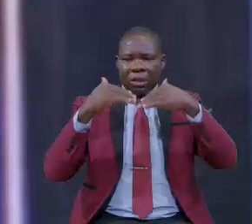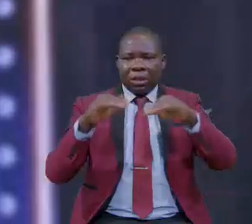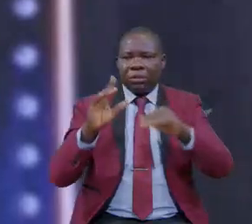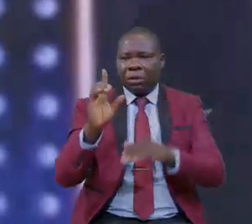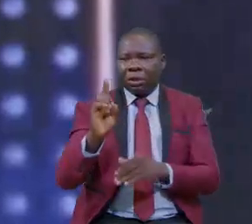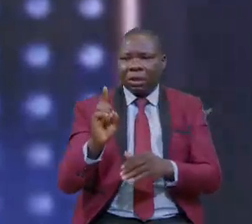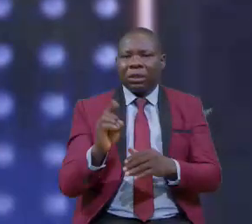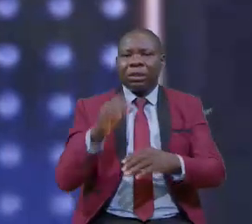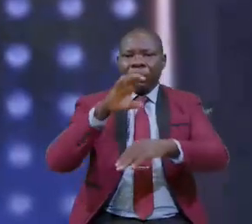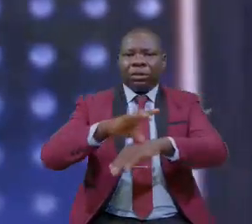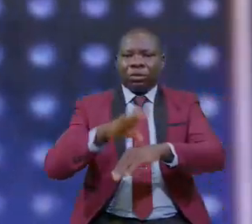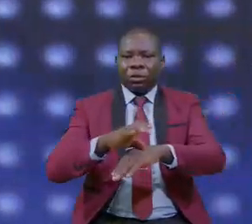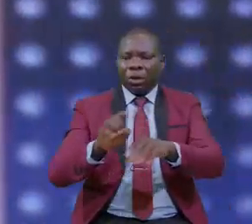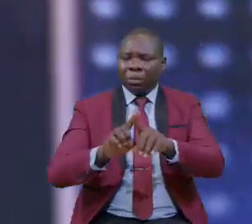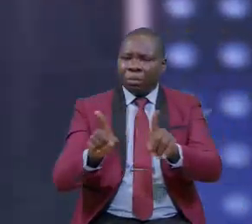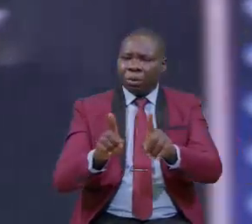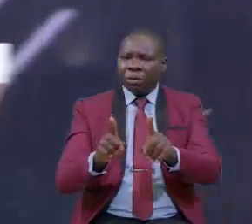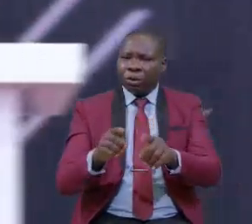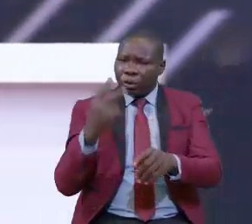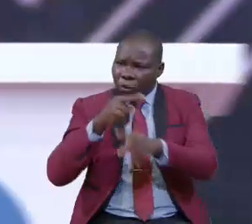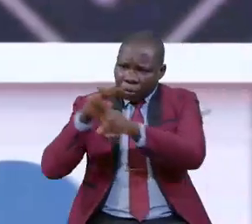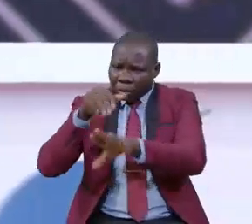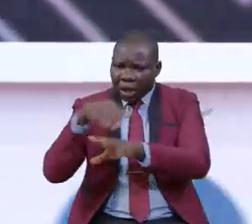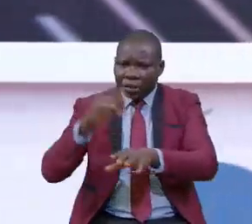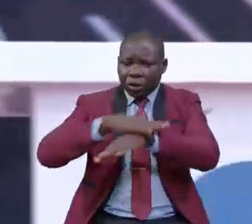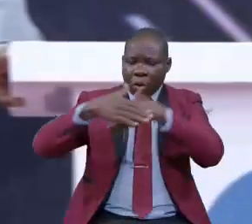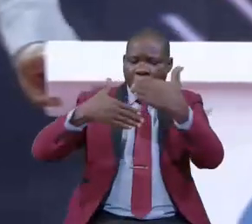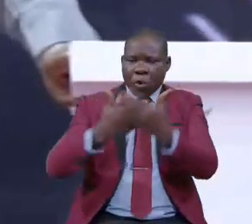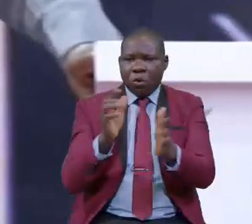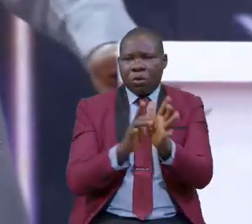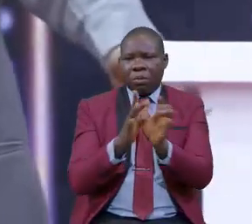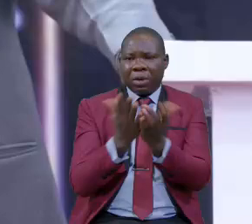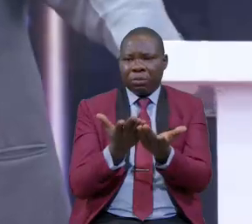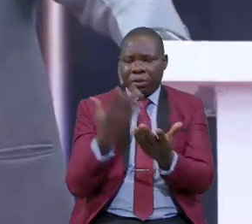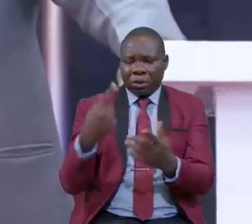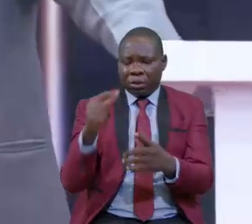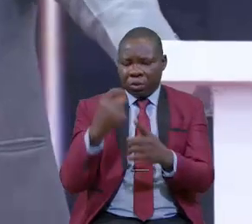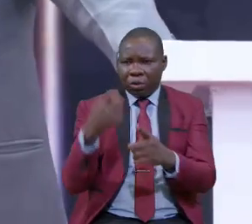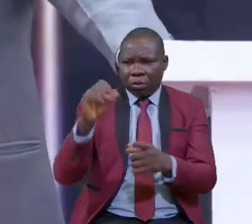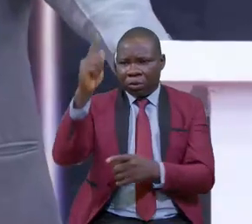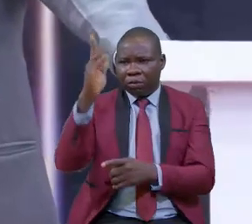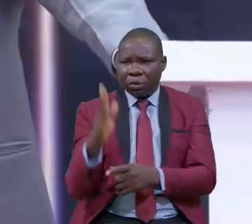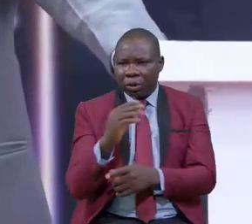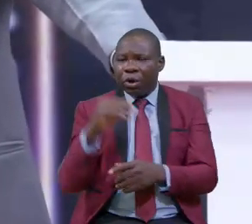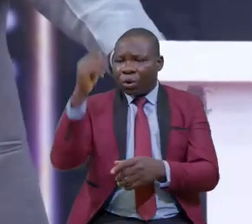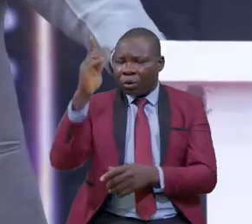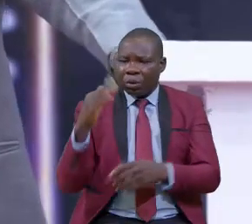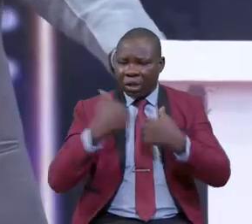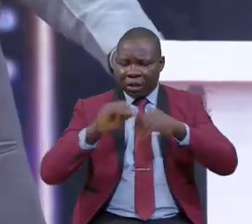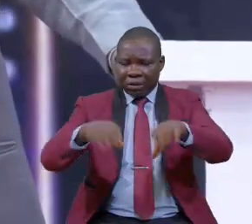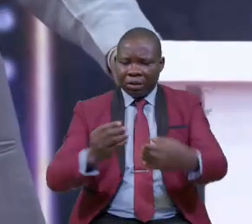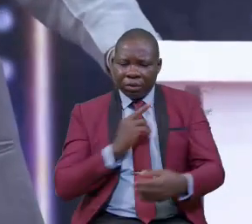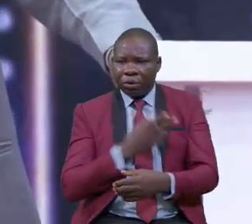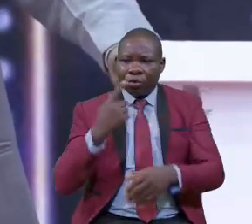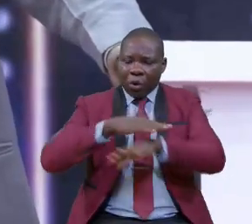the whole Bible, we look at the Word of God, and the Lord has given us the totality of the Word, and I will preach not for